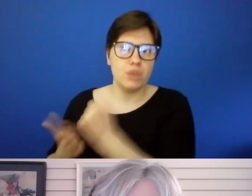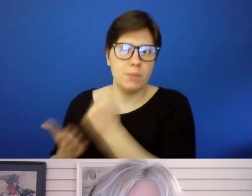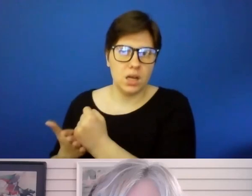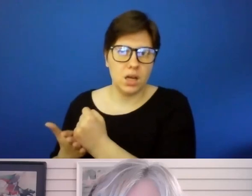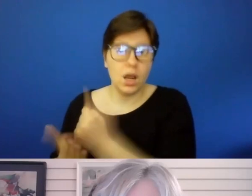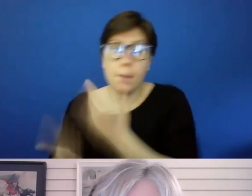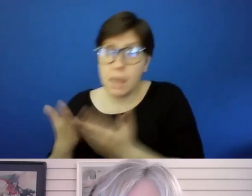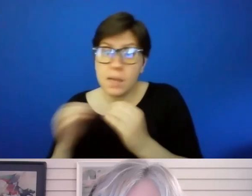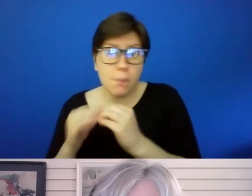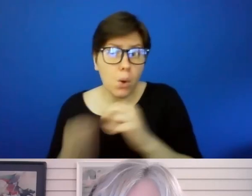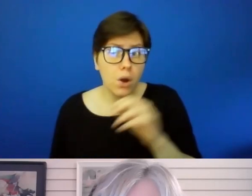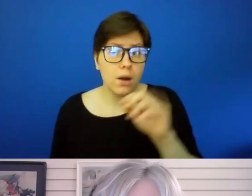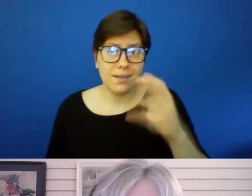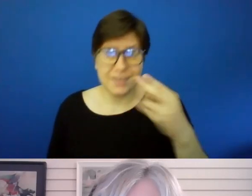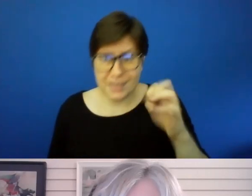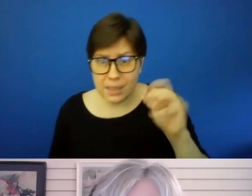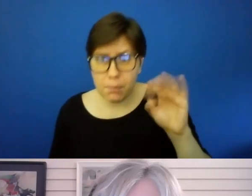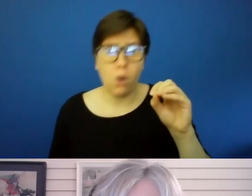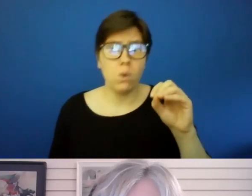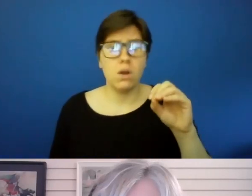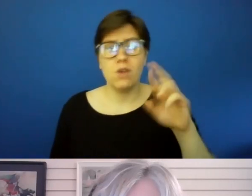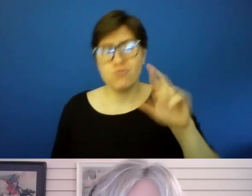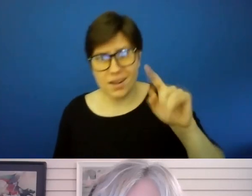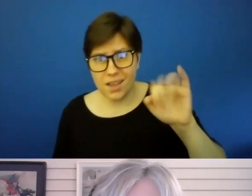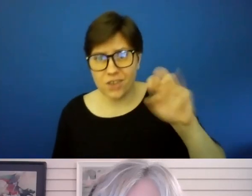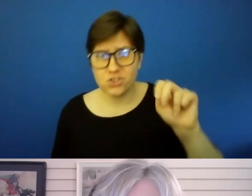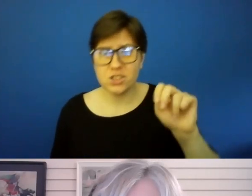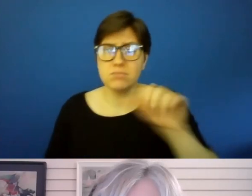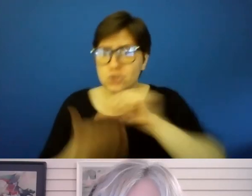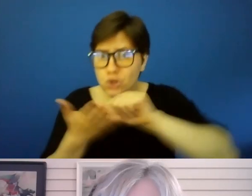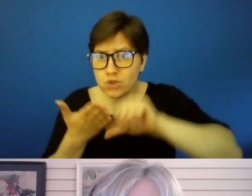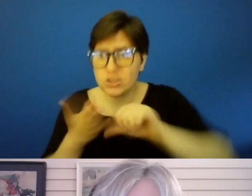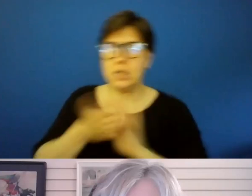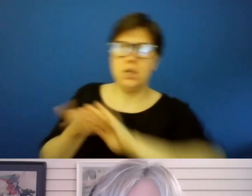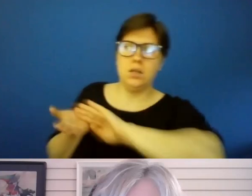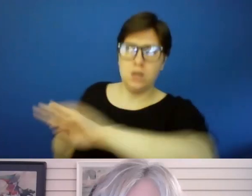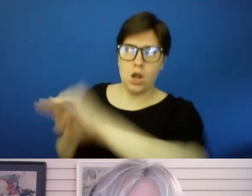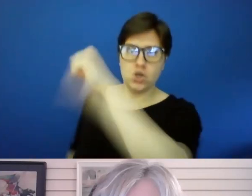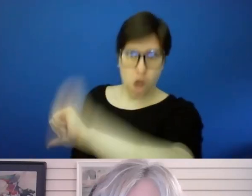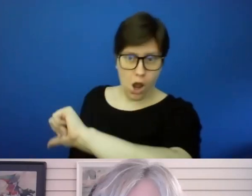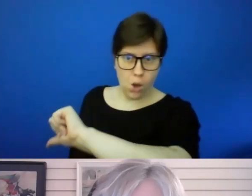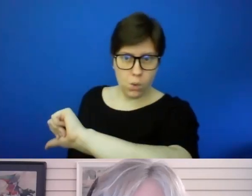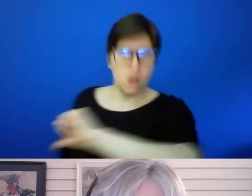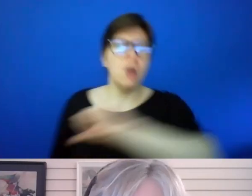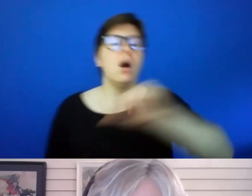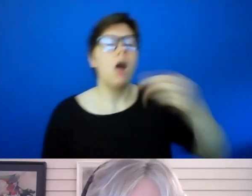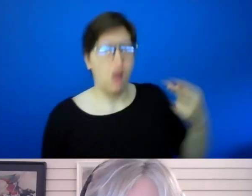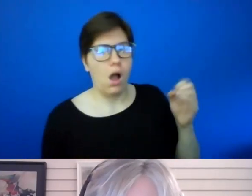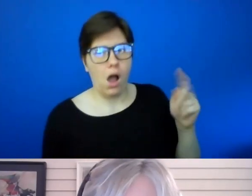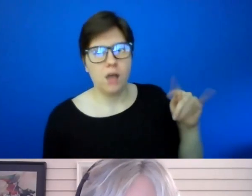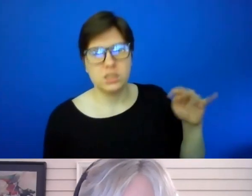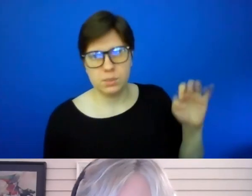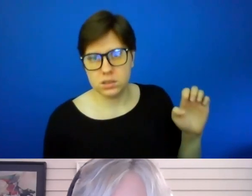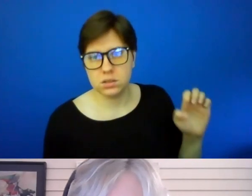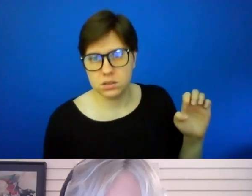chemo, radiation, surgery. You have to say no to all that and instead go on hospice. And they do that when they're terminally